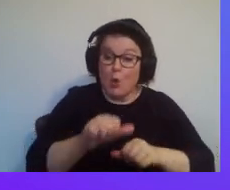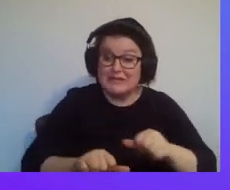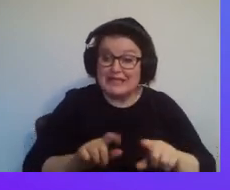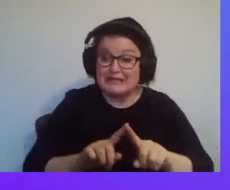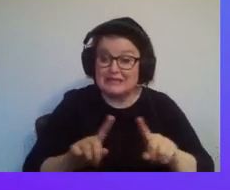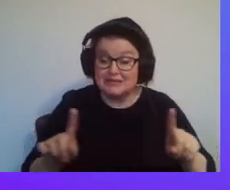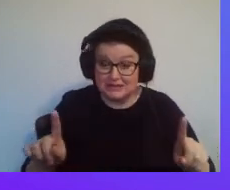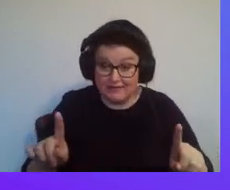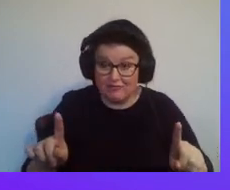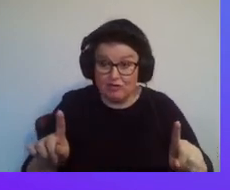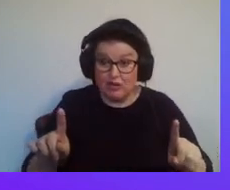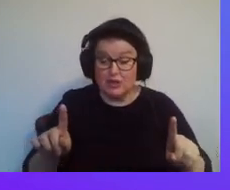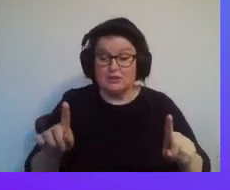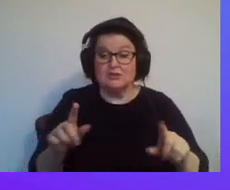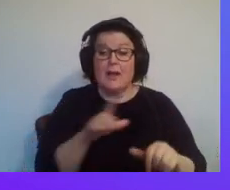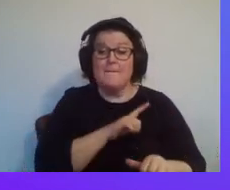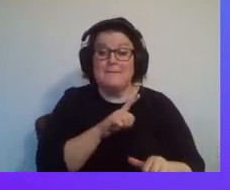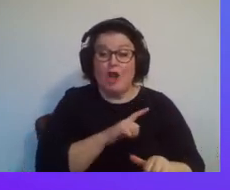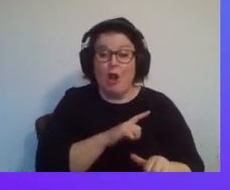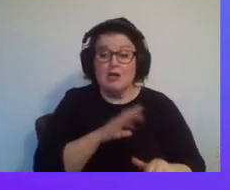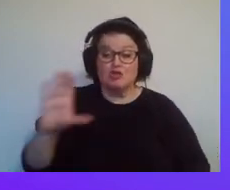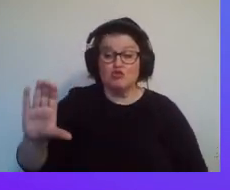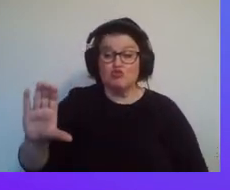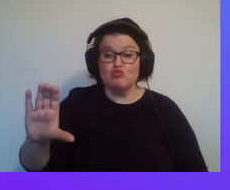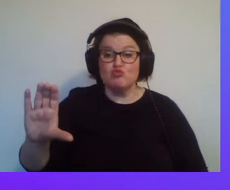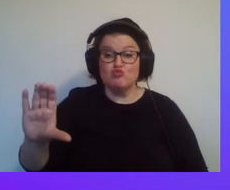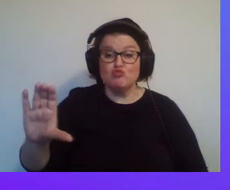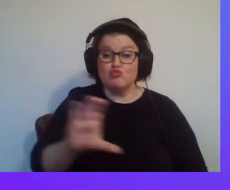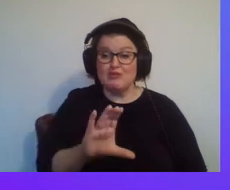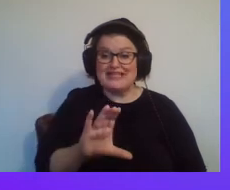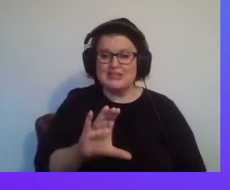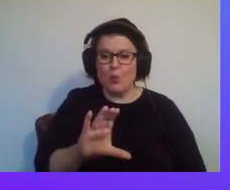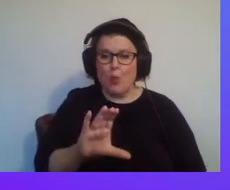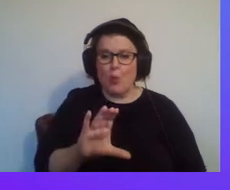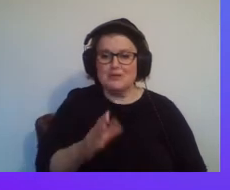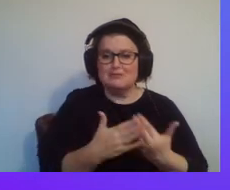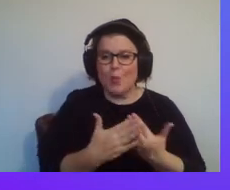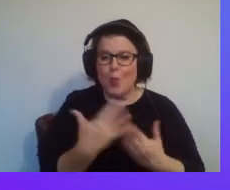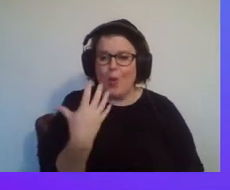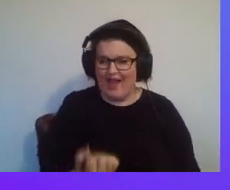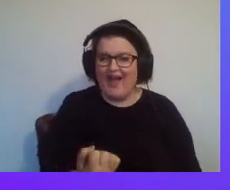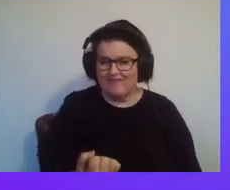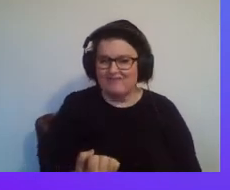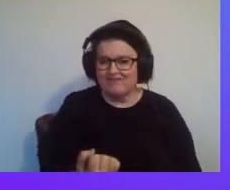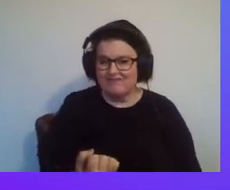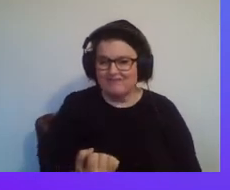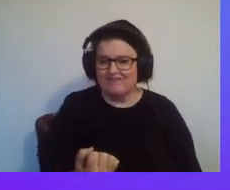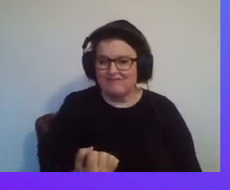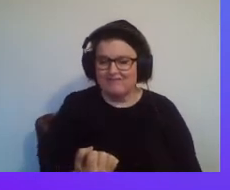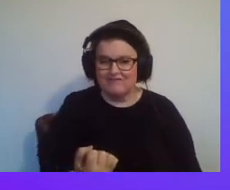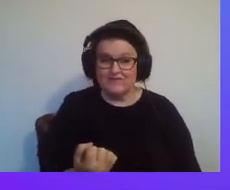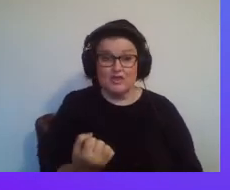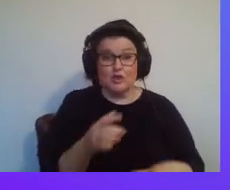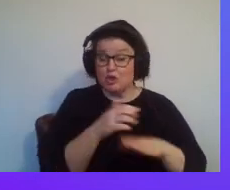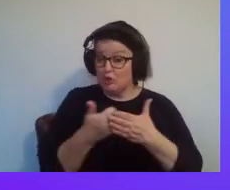vaccine development, into the development and clearance of the vaccine, manufacture of the vaccine, resources that far exceed anything